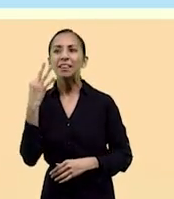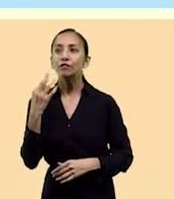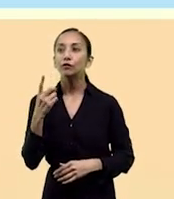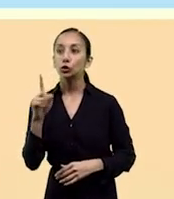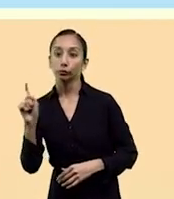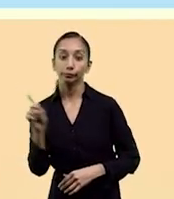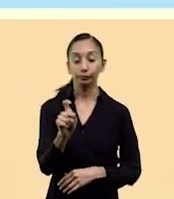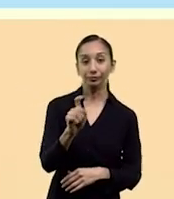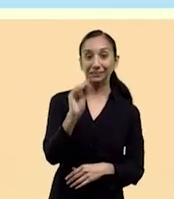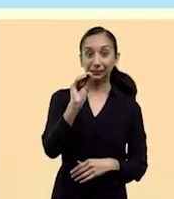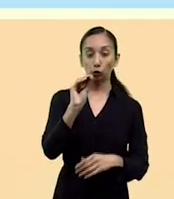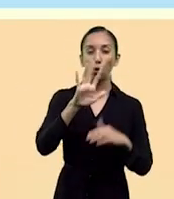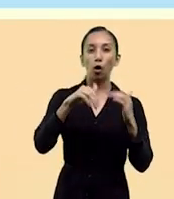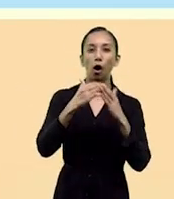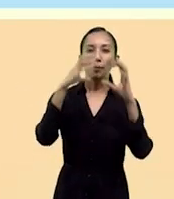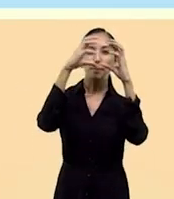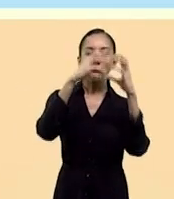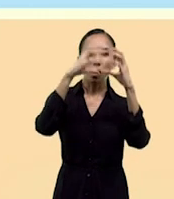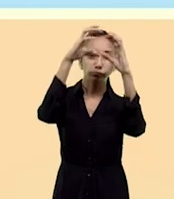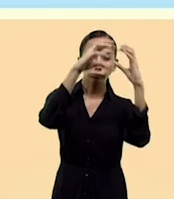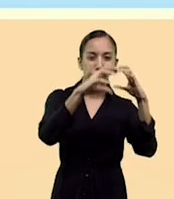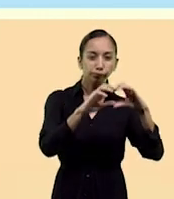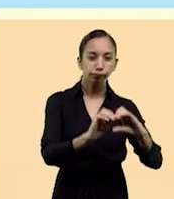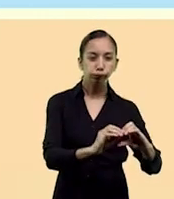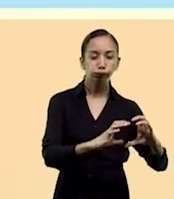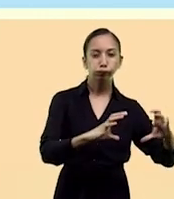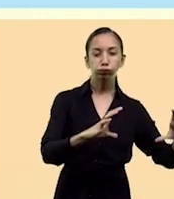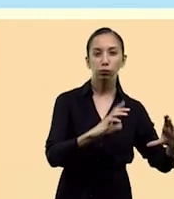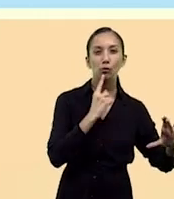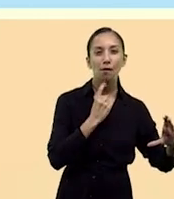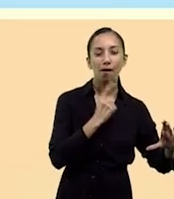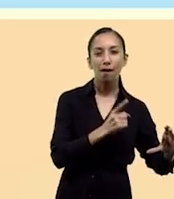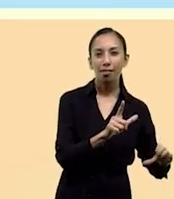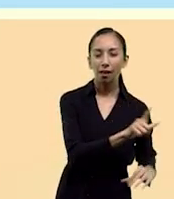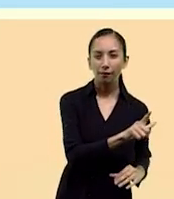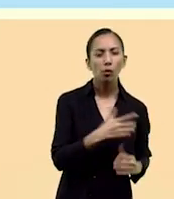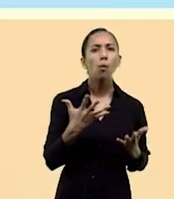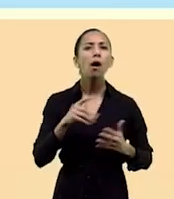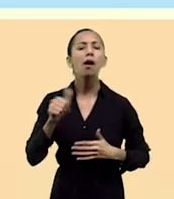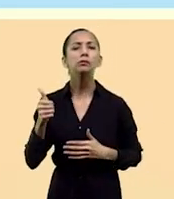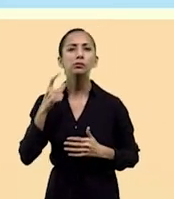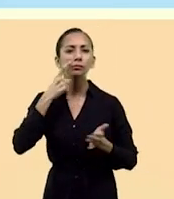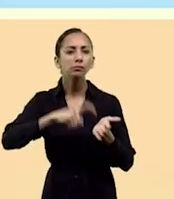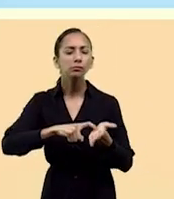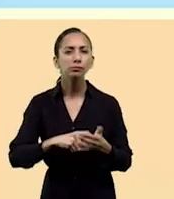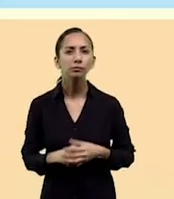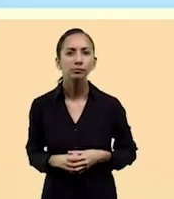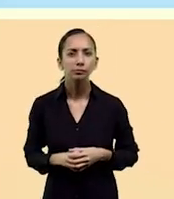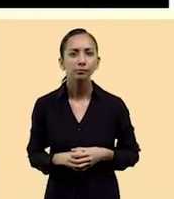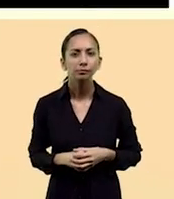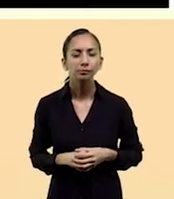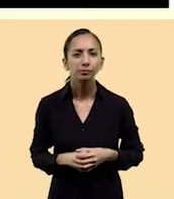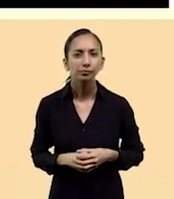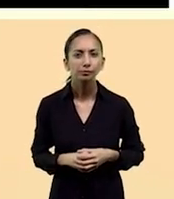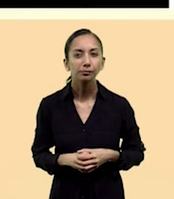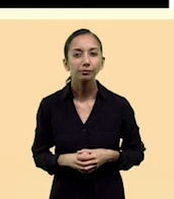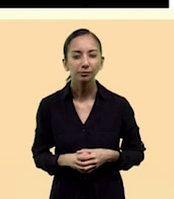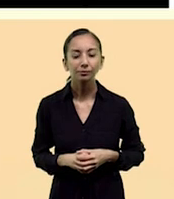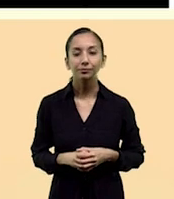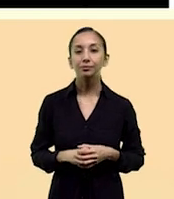that if you go zero, it'll go all the way left. All the way to the left. Interesting. What else did you notice?